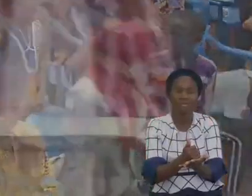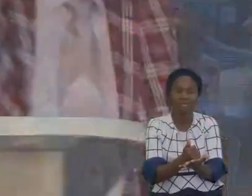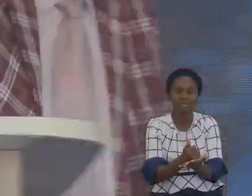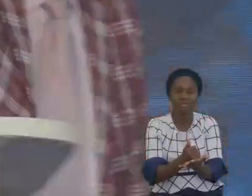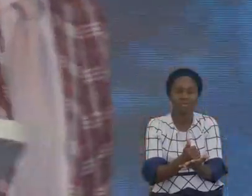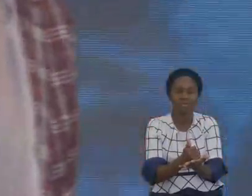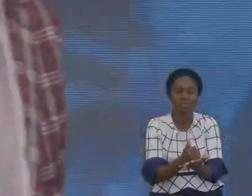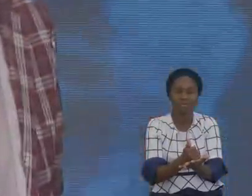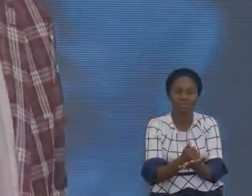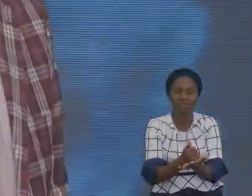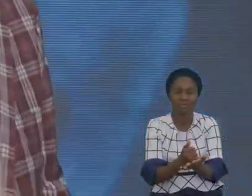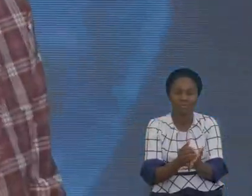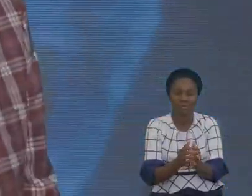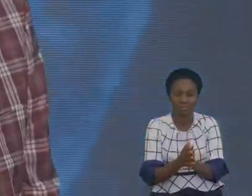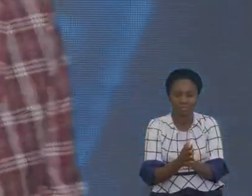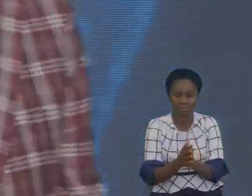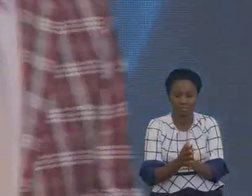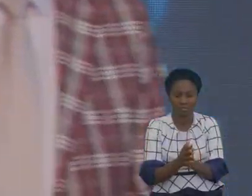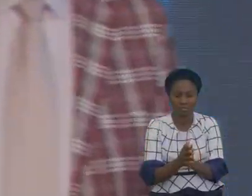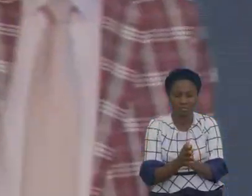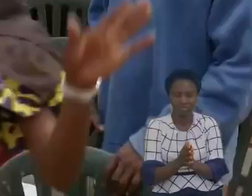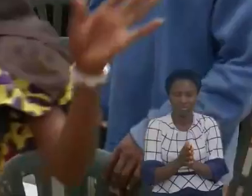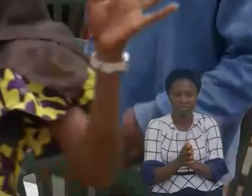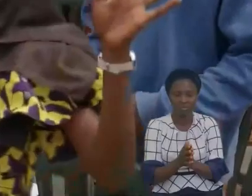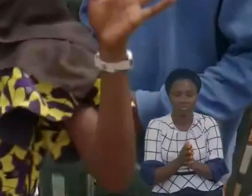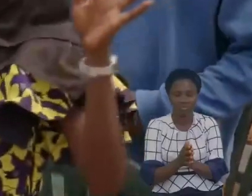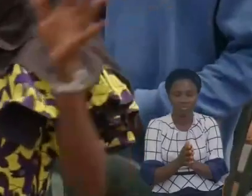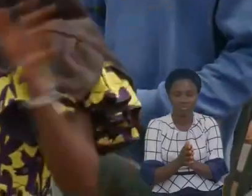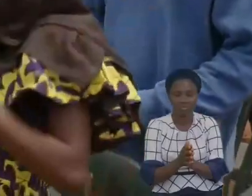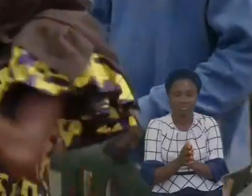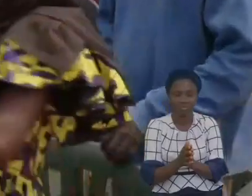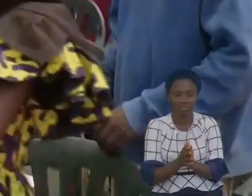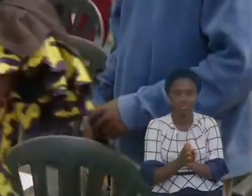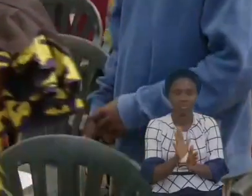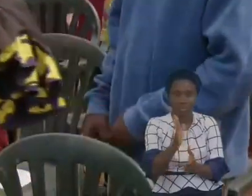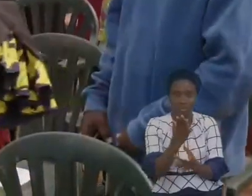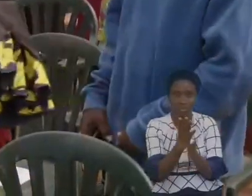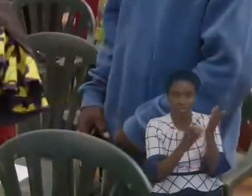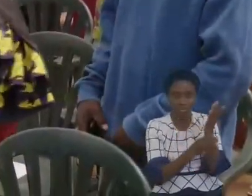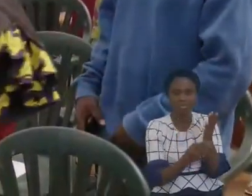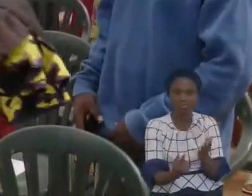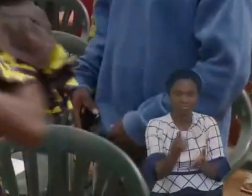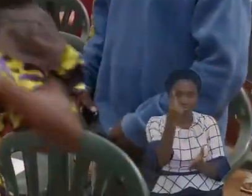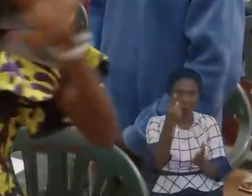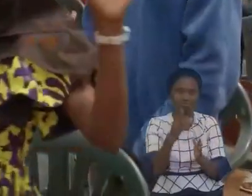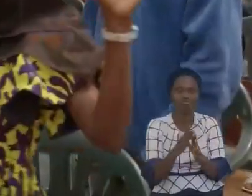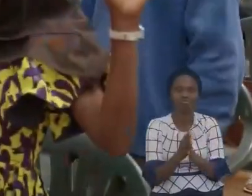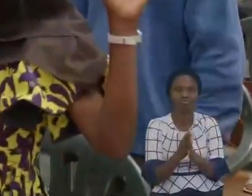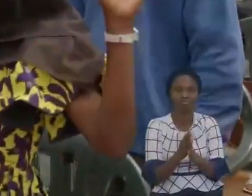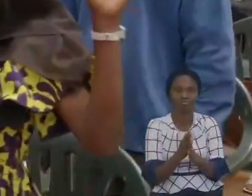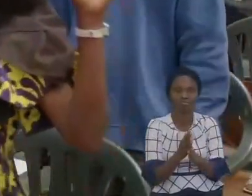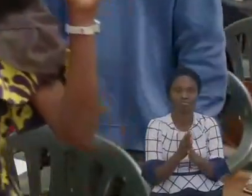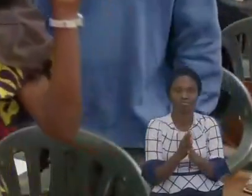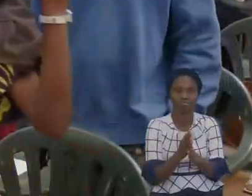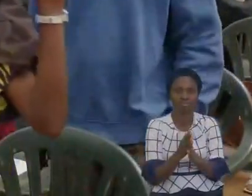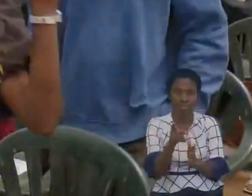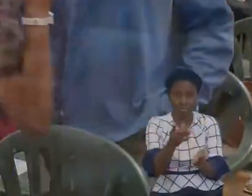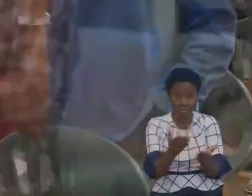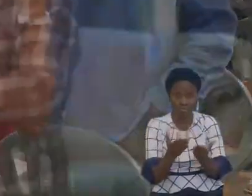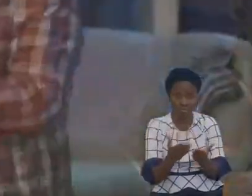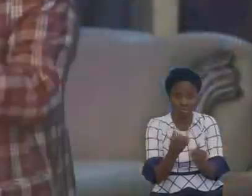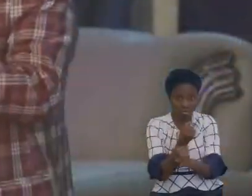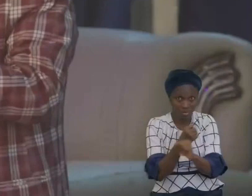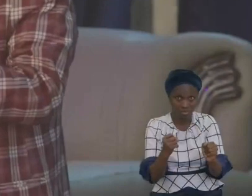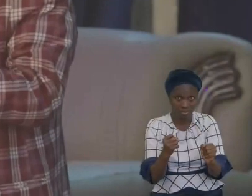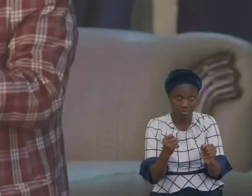Raise up your hand. You want salvation? You want solution? You